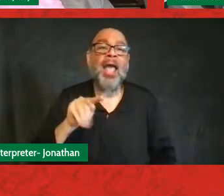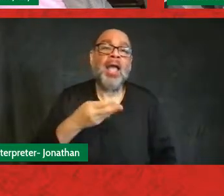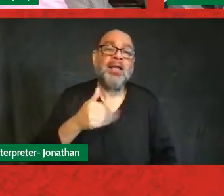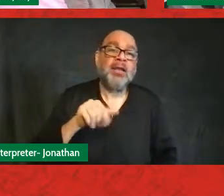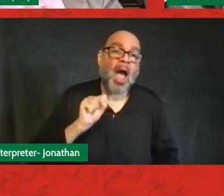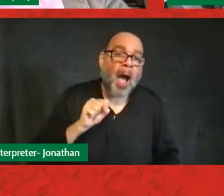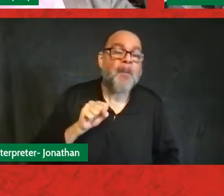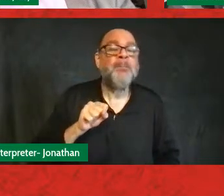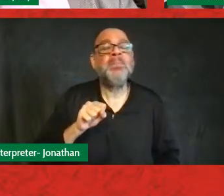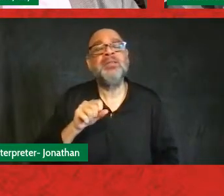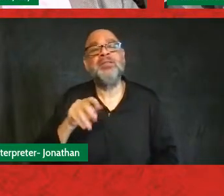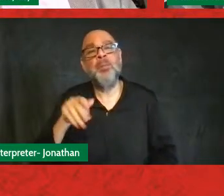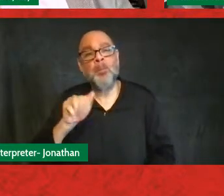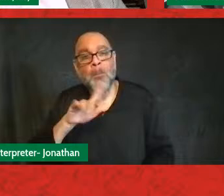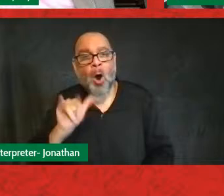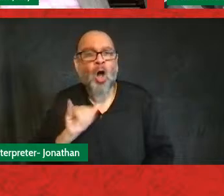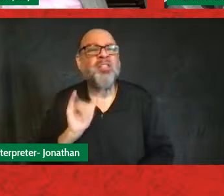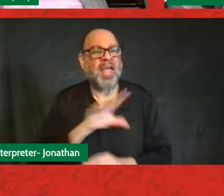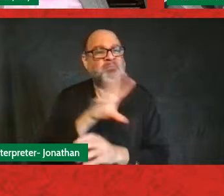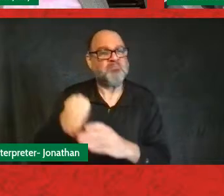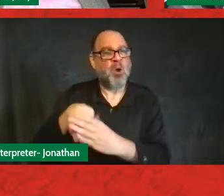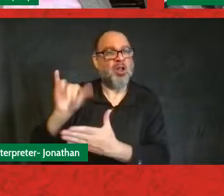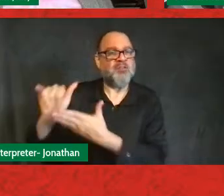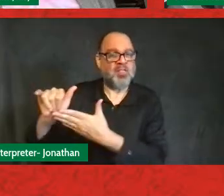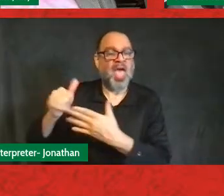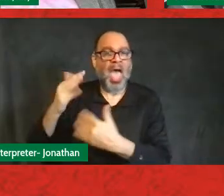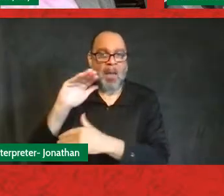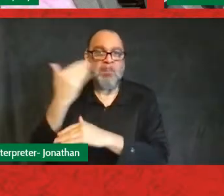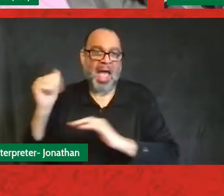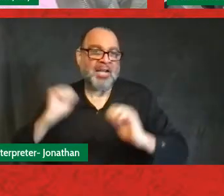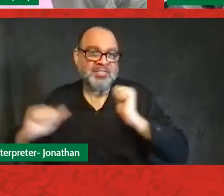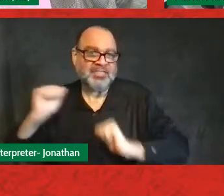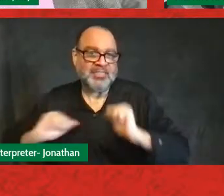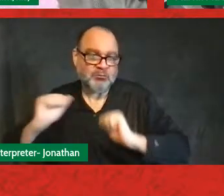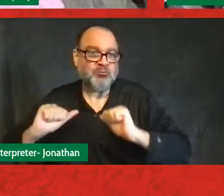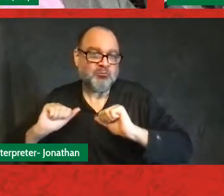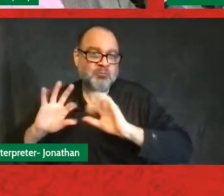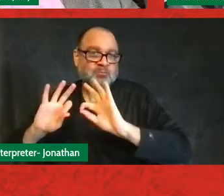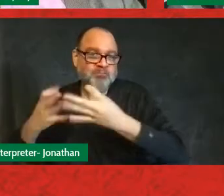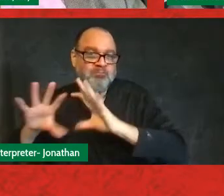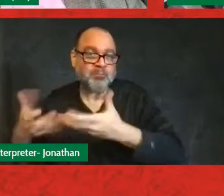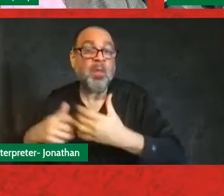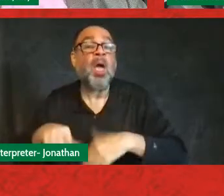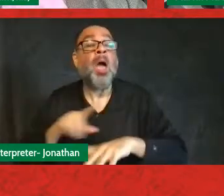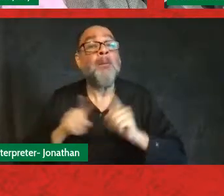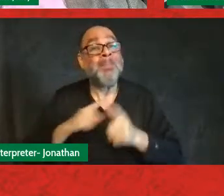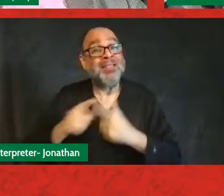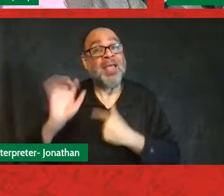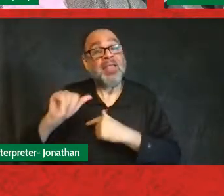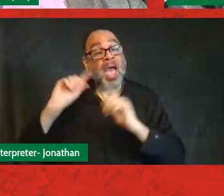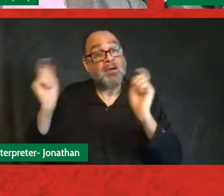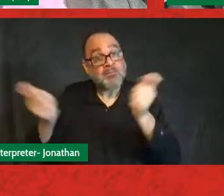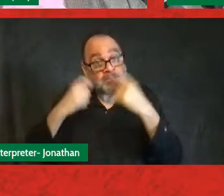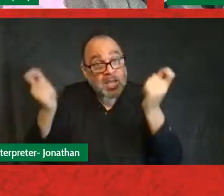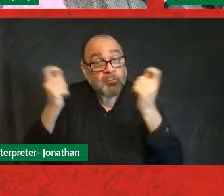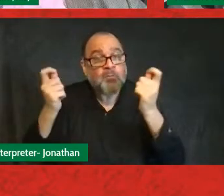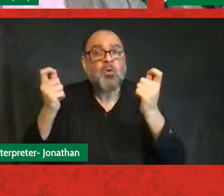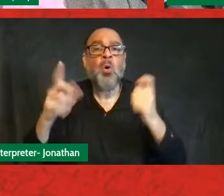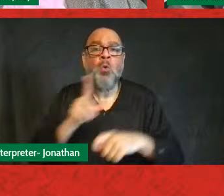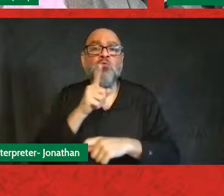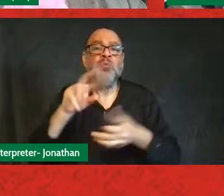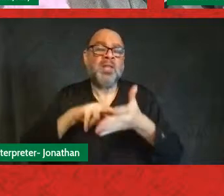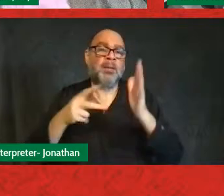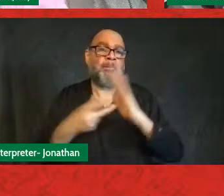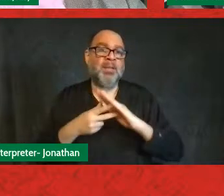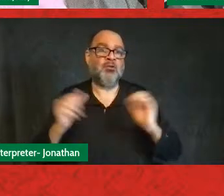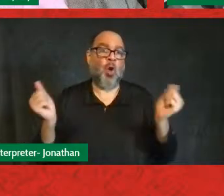BTN, the Black Theater Network family. Yes. First of all, let me say that. But then the National Black Theater Festival is where all of us could come together, and